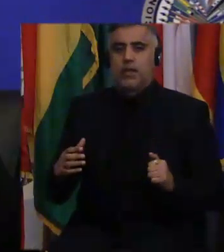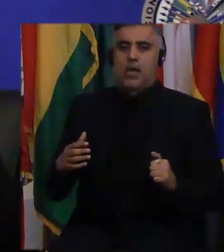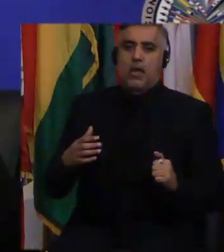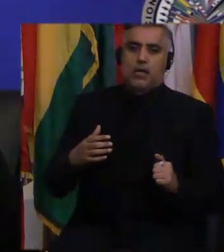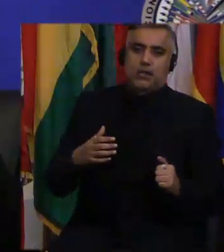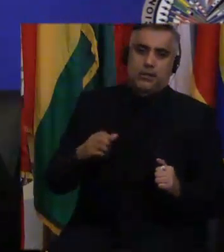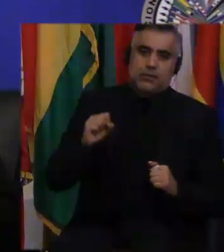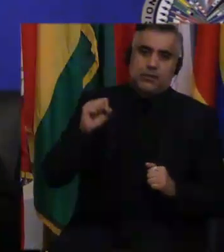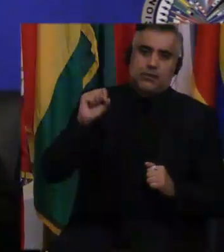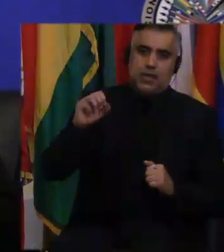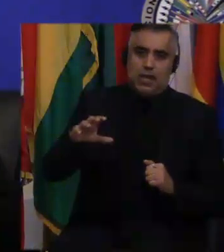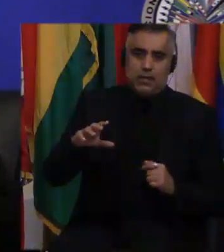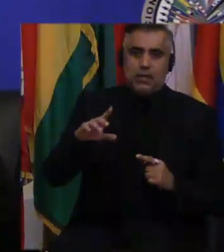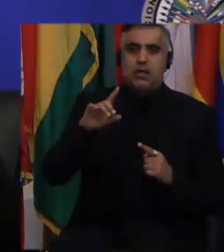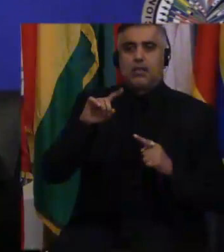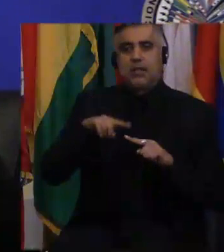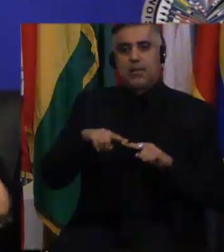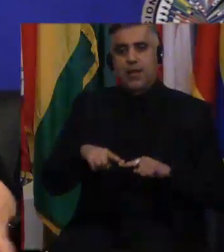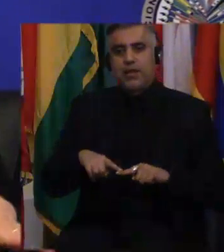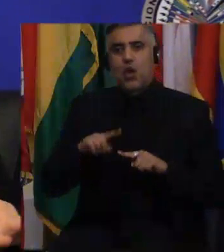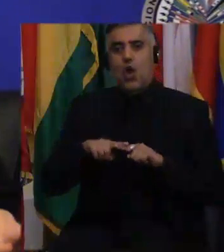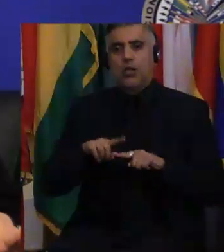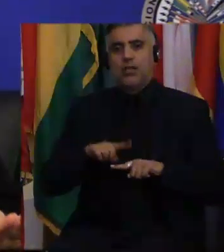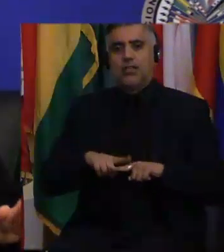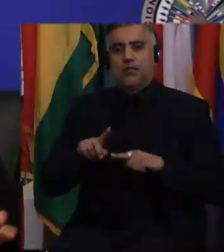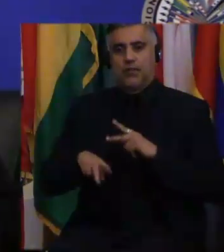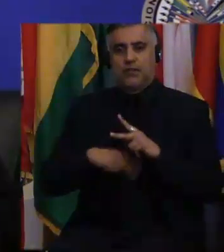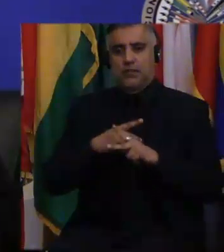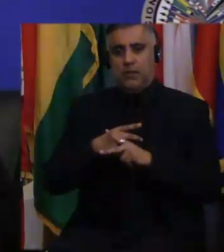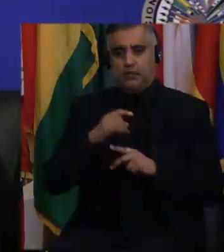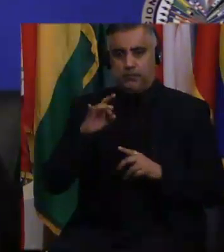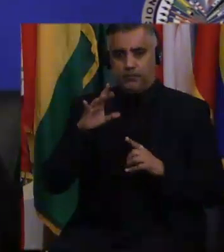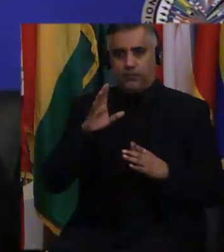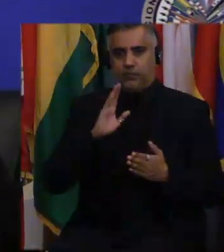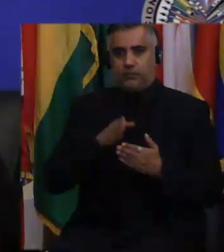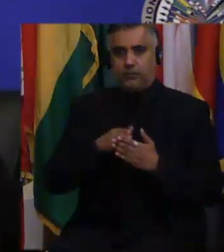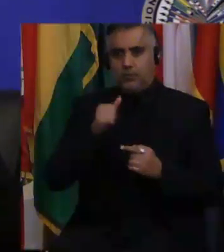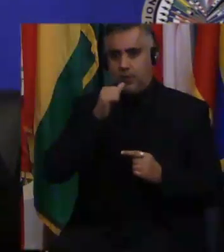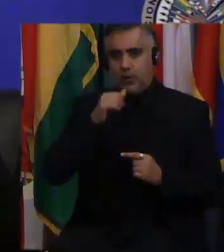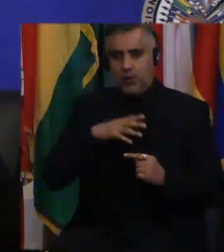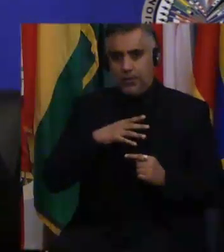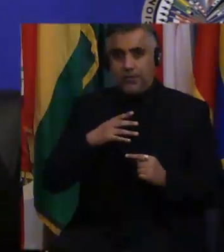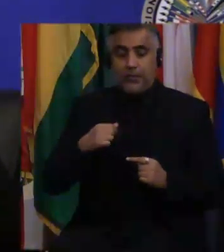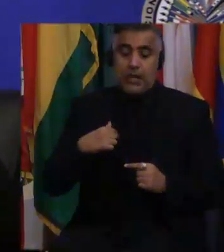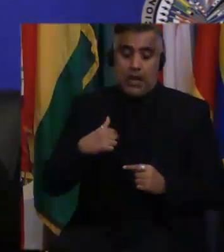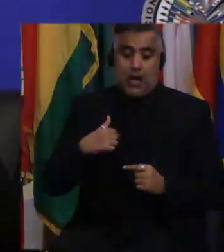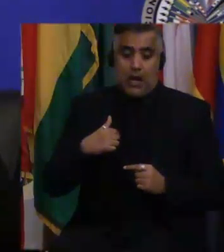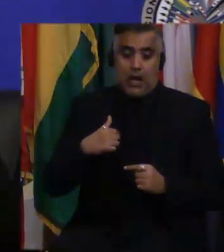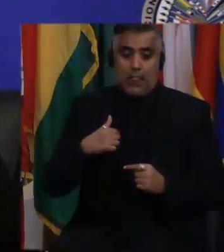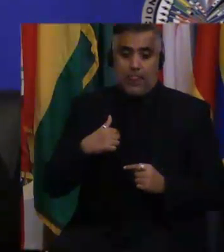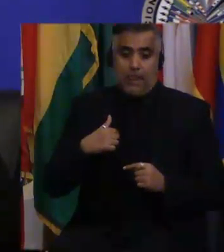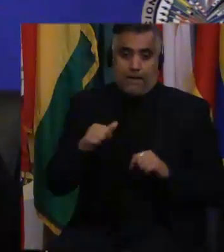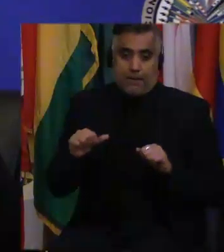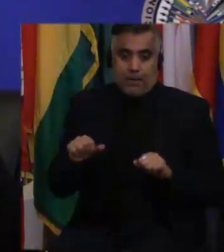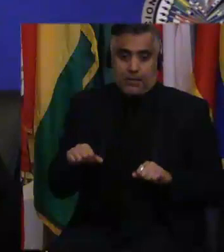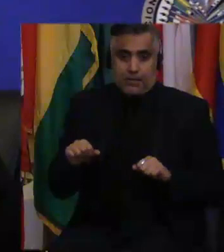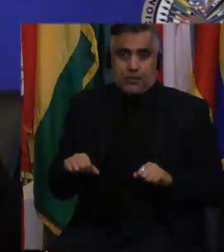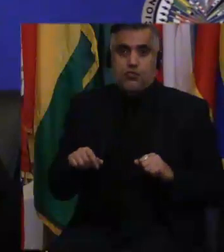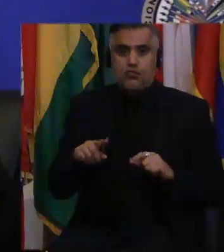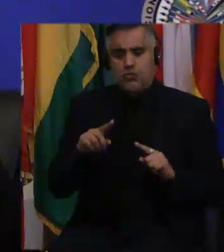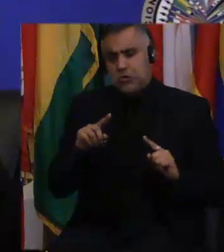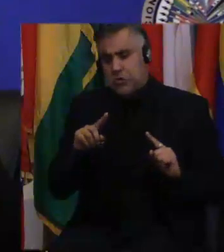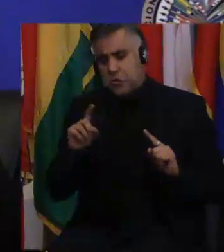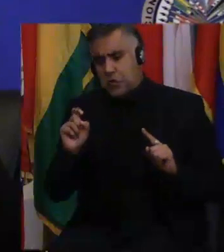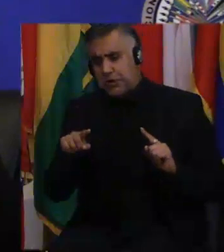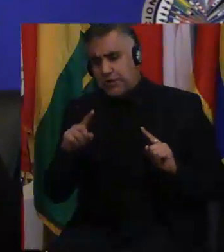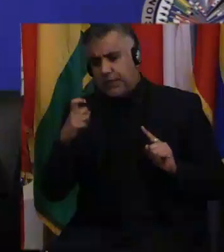could be sent with respect to different types of violence against women. And I have possibility to then question